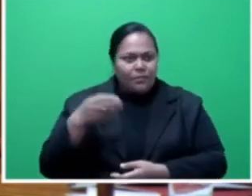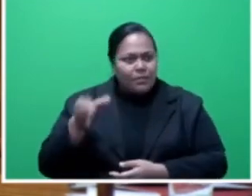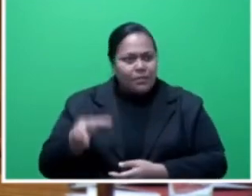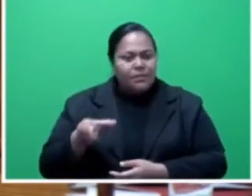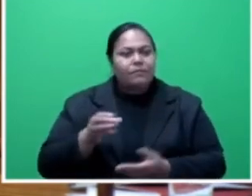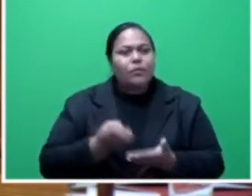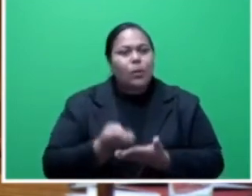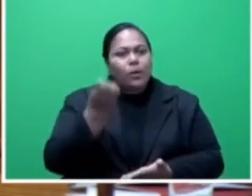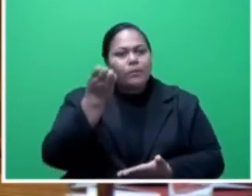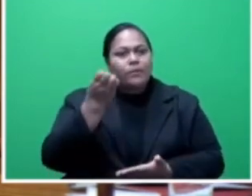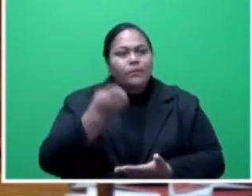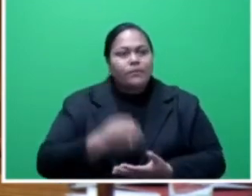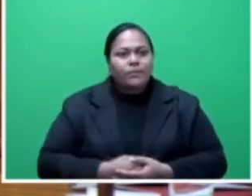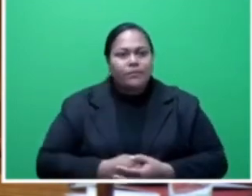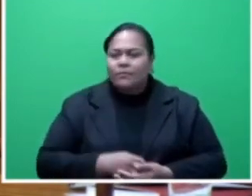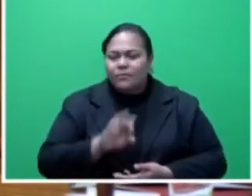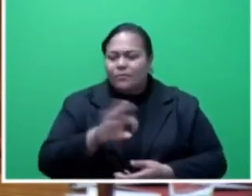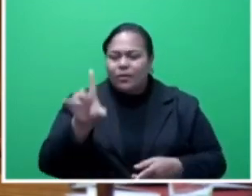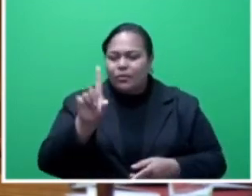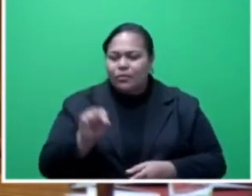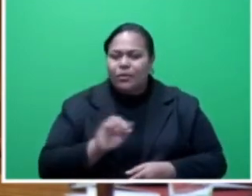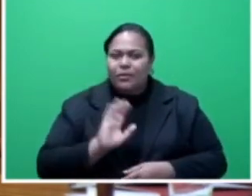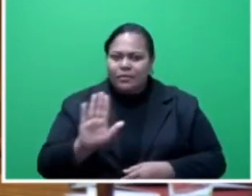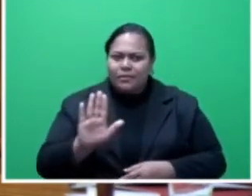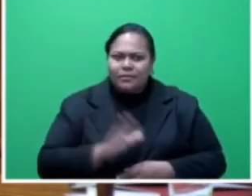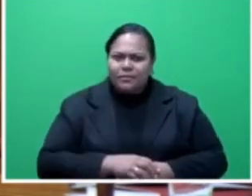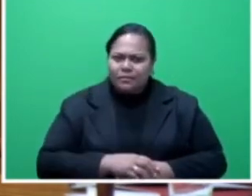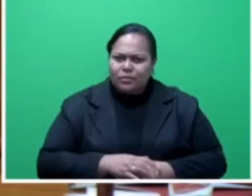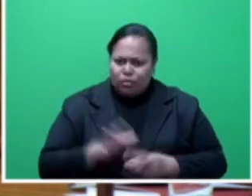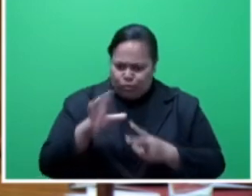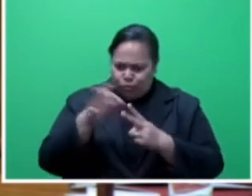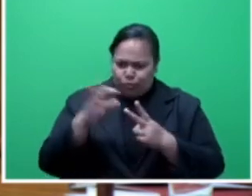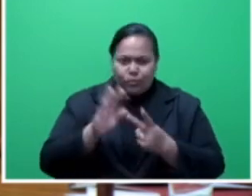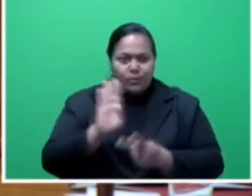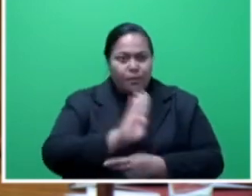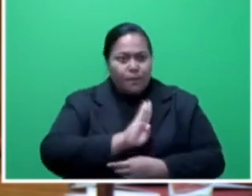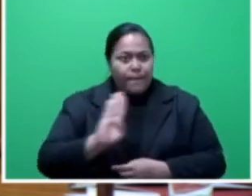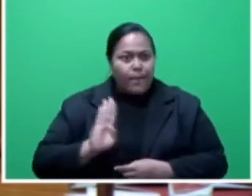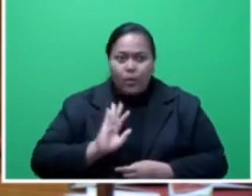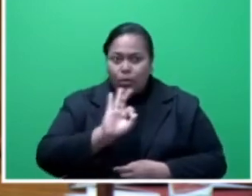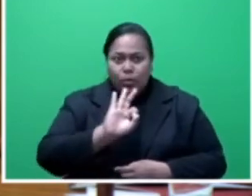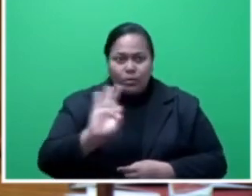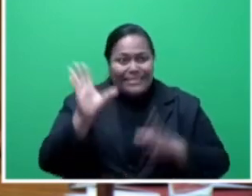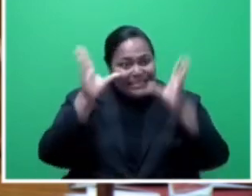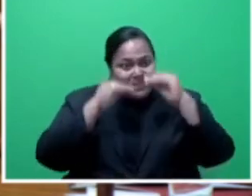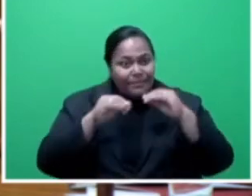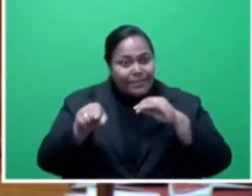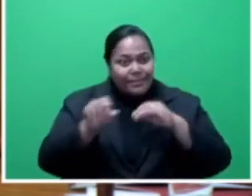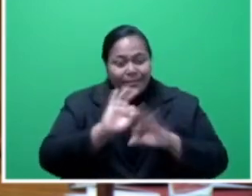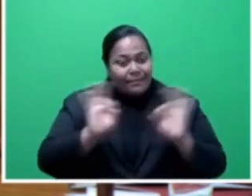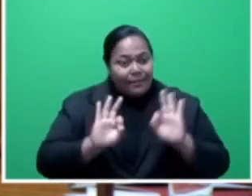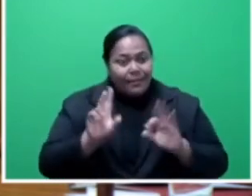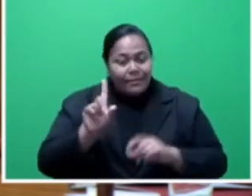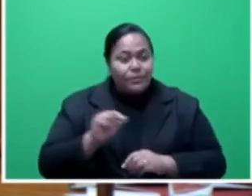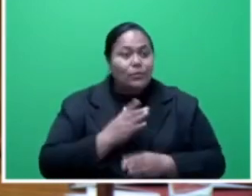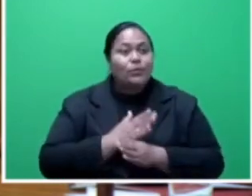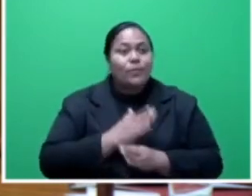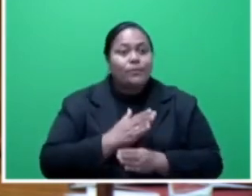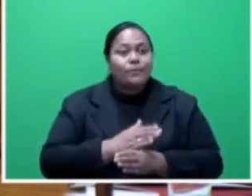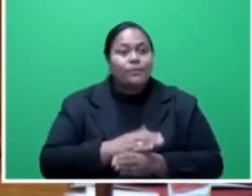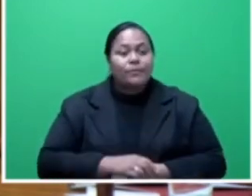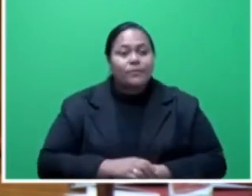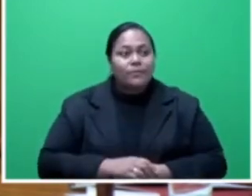Economy for appointing a board that are not doing their job. I'll sack the Minister of